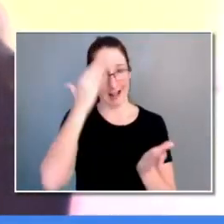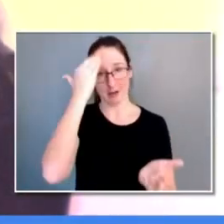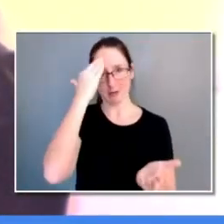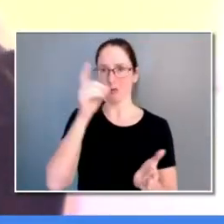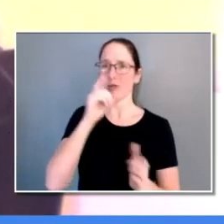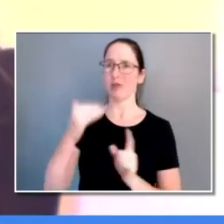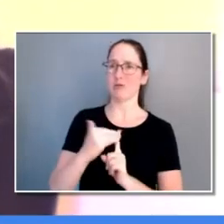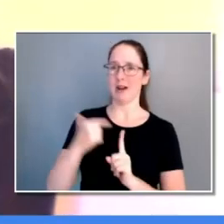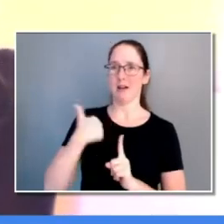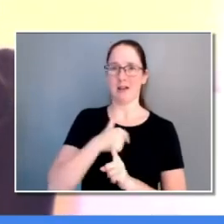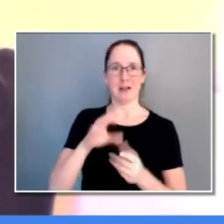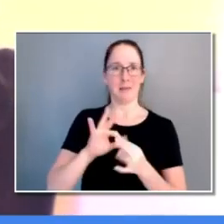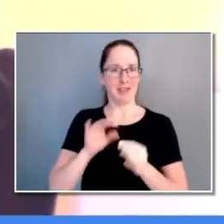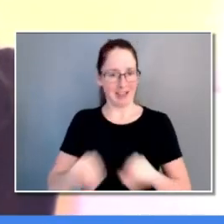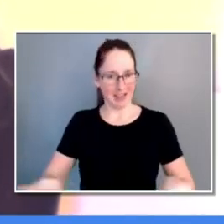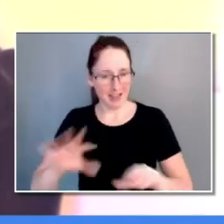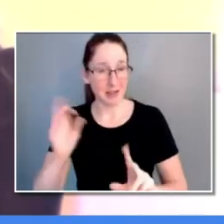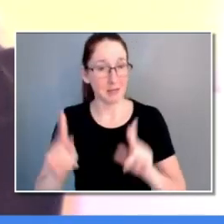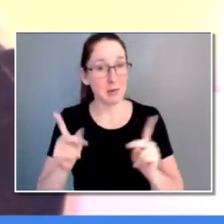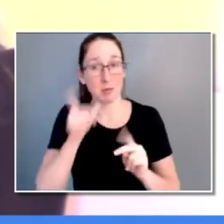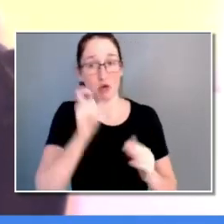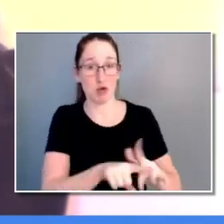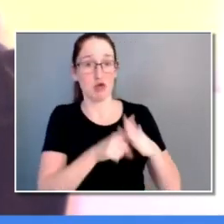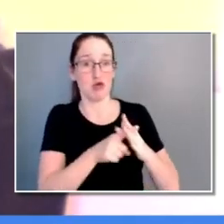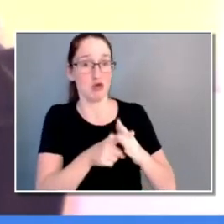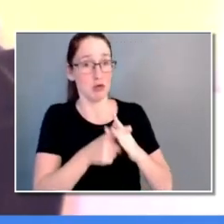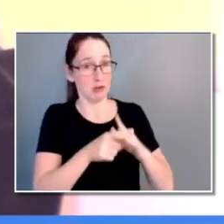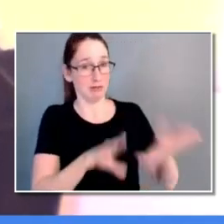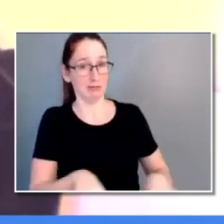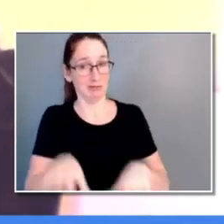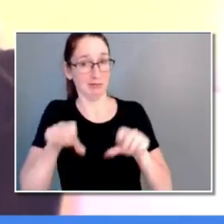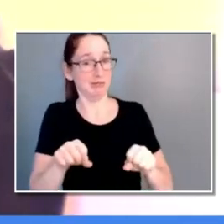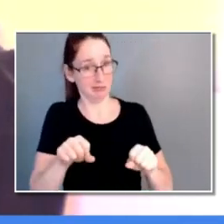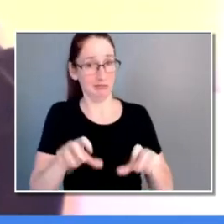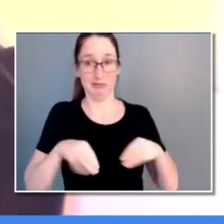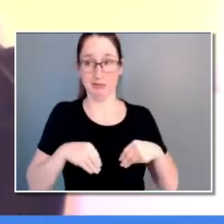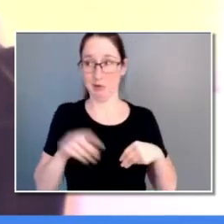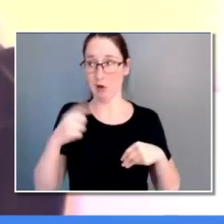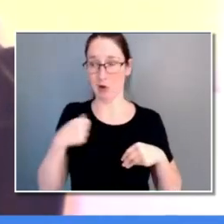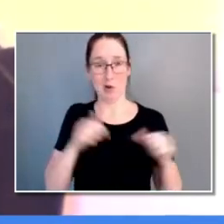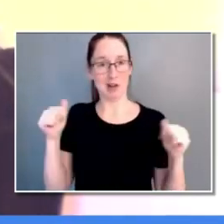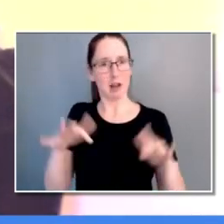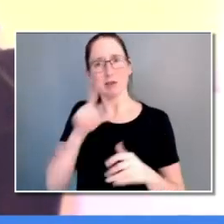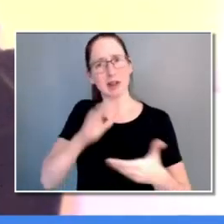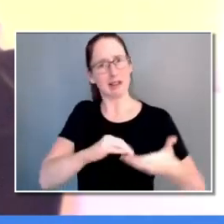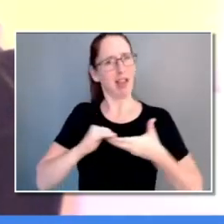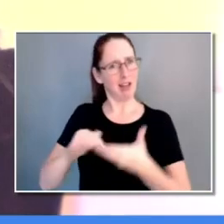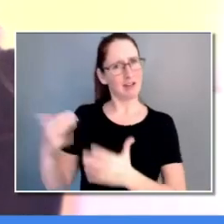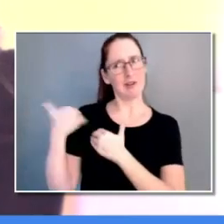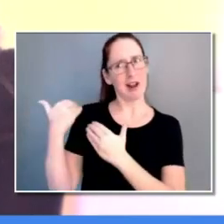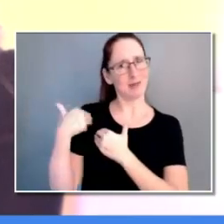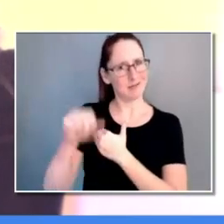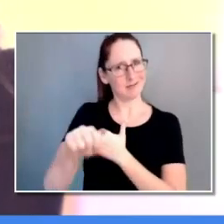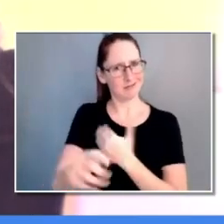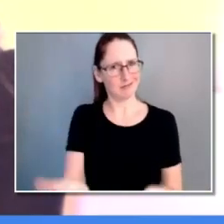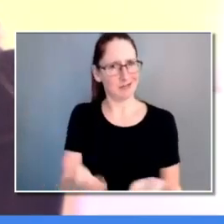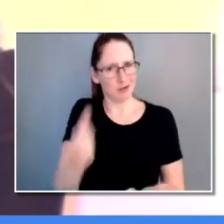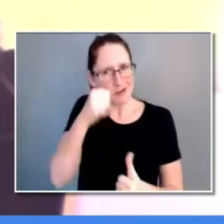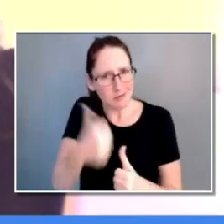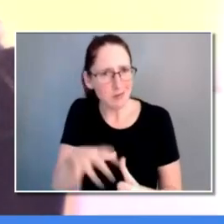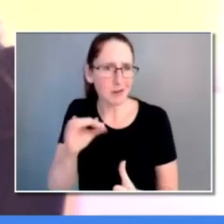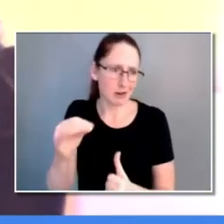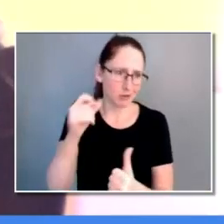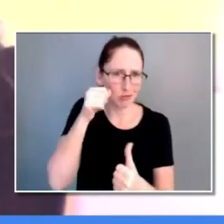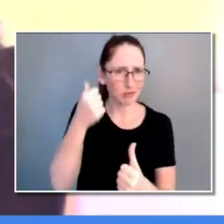the lands and the people who are the original stewards of where we now gather. It is a collective responsibility to remember and to